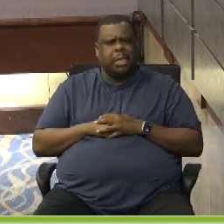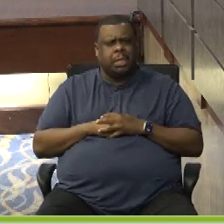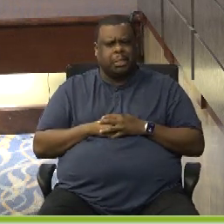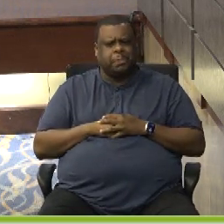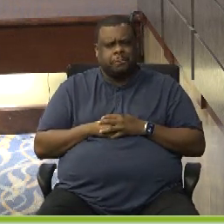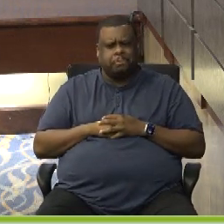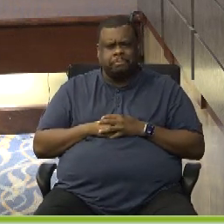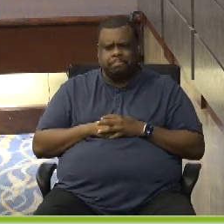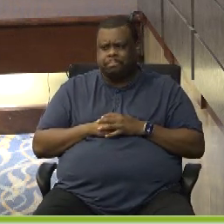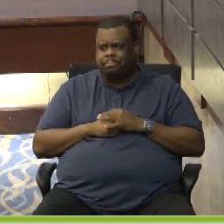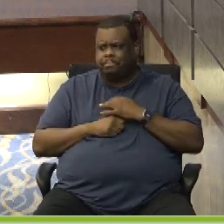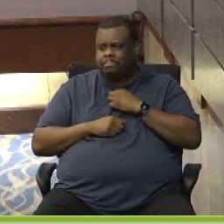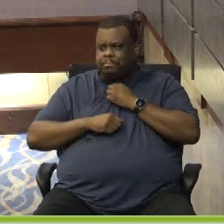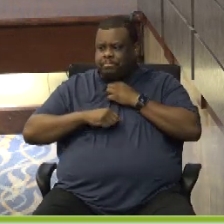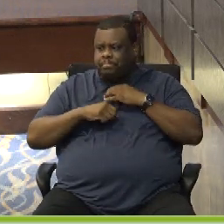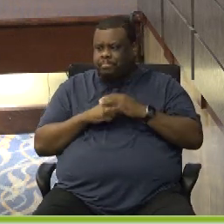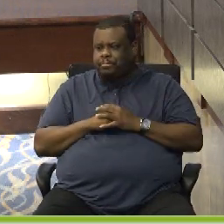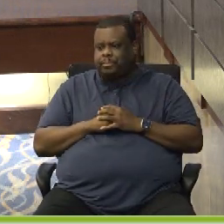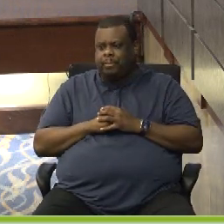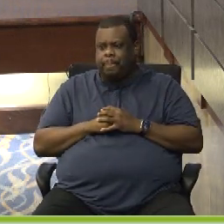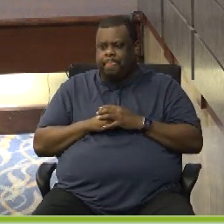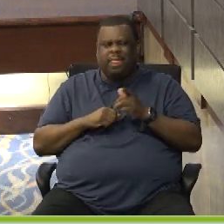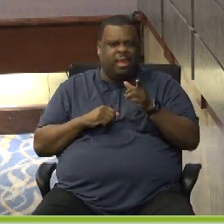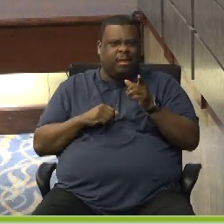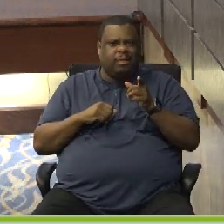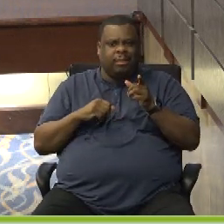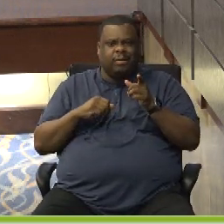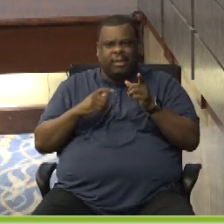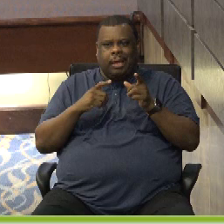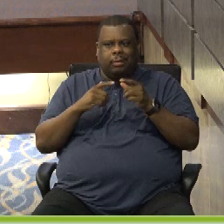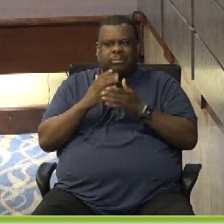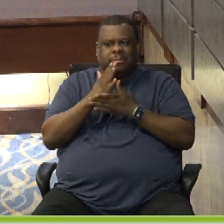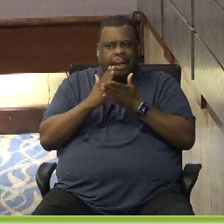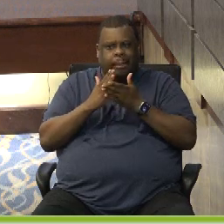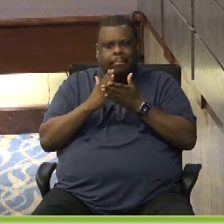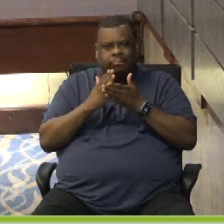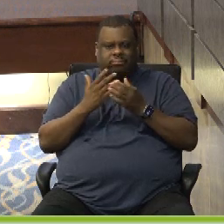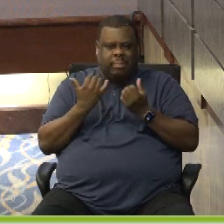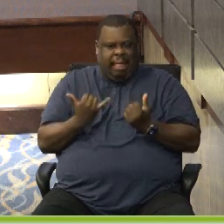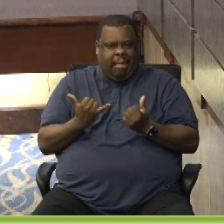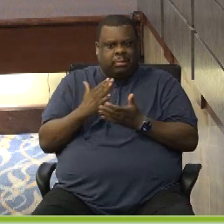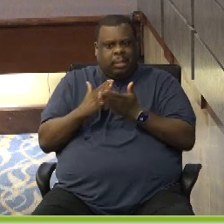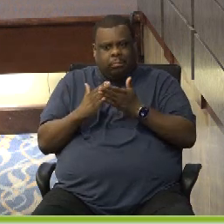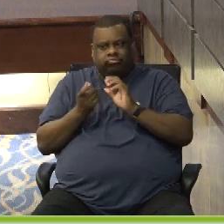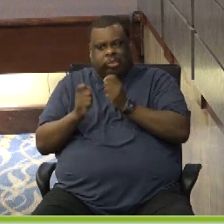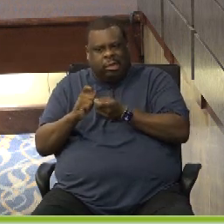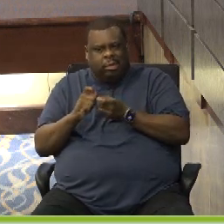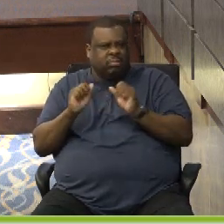you those options for both for practical and aesthetic choices.